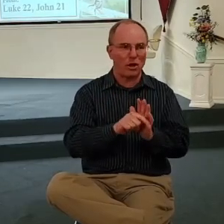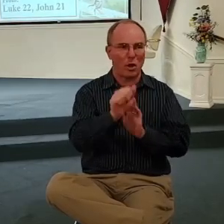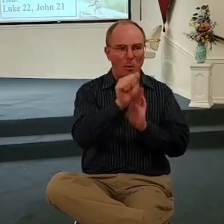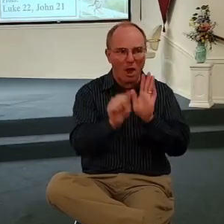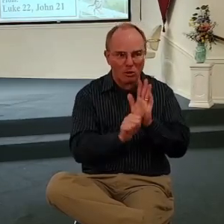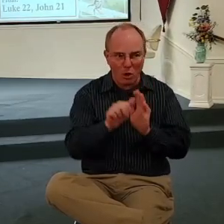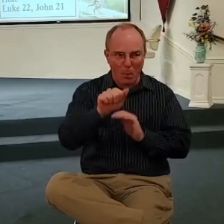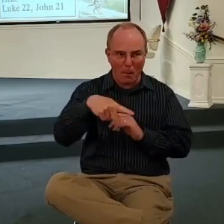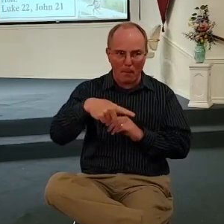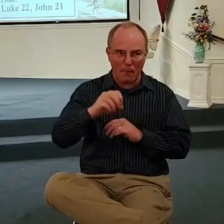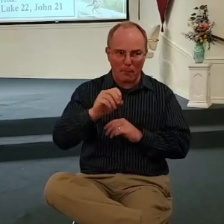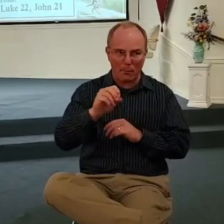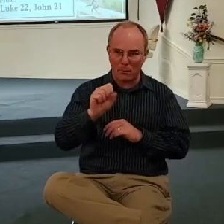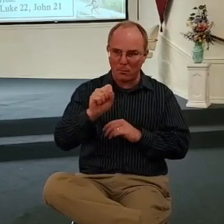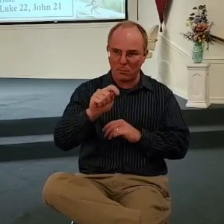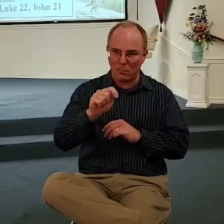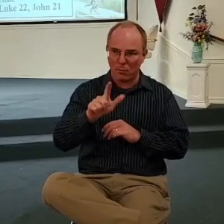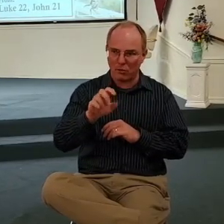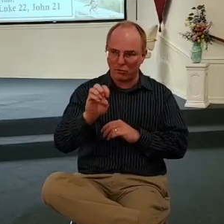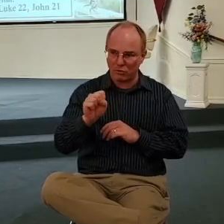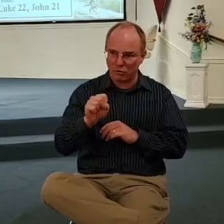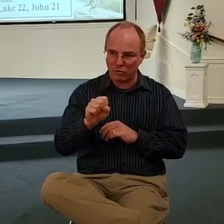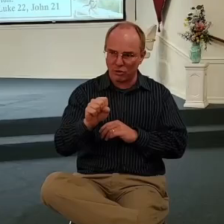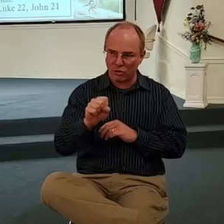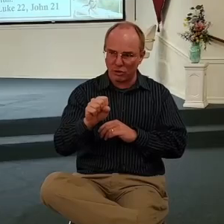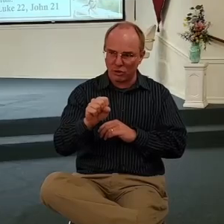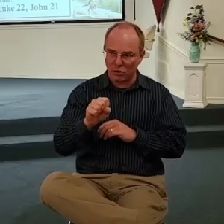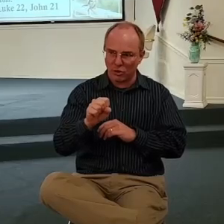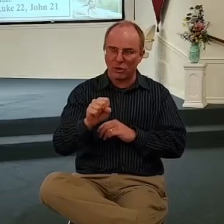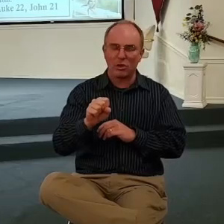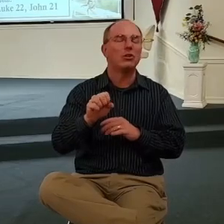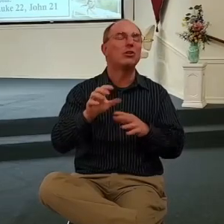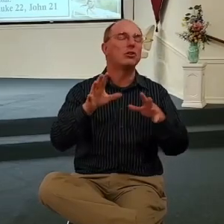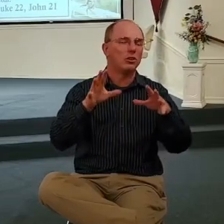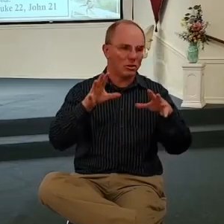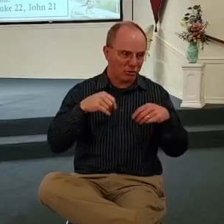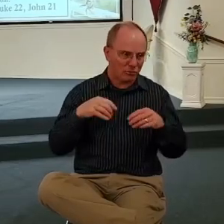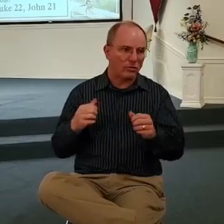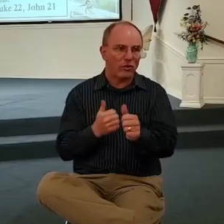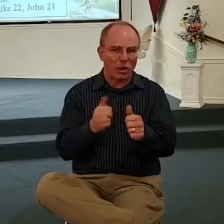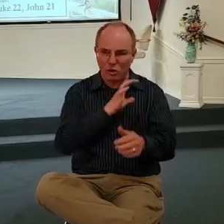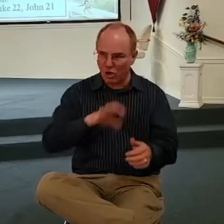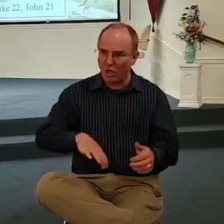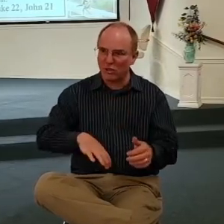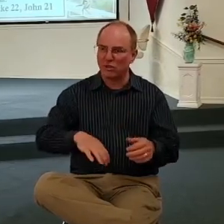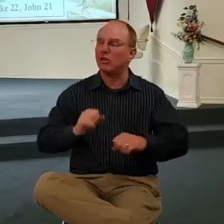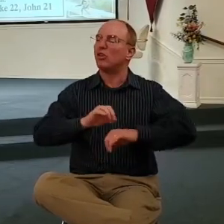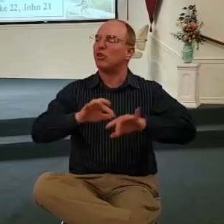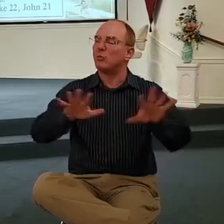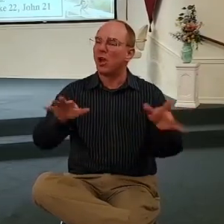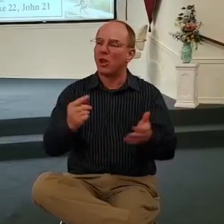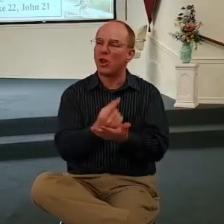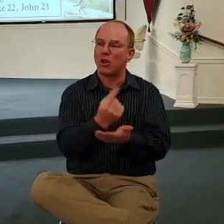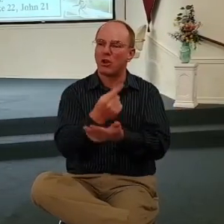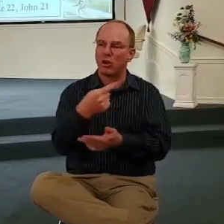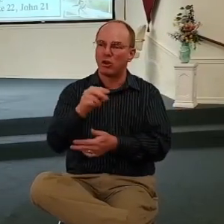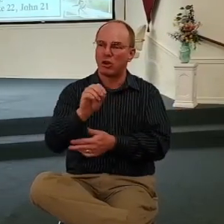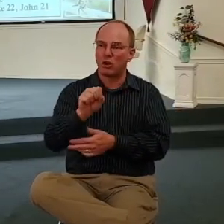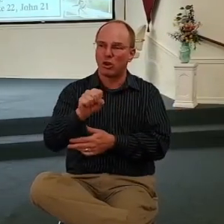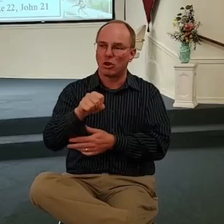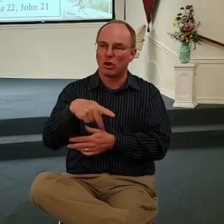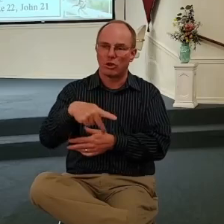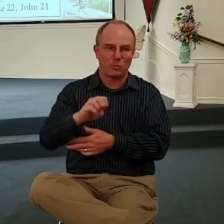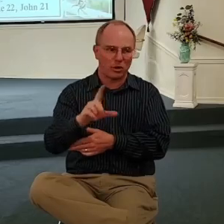to spread the gospel. One of those apostles I remember reading quite often was